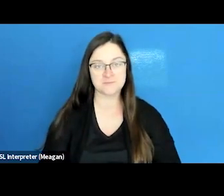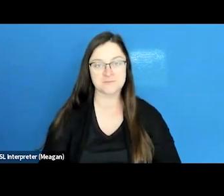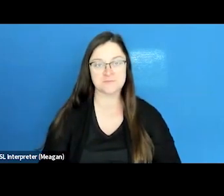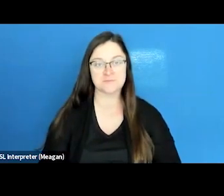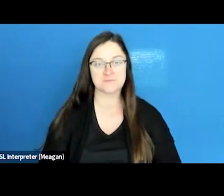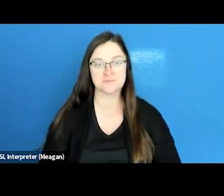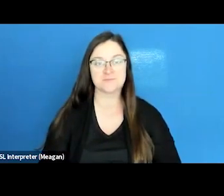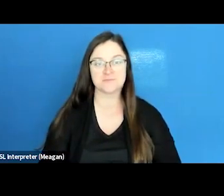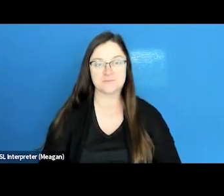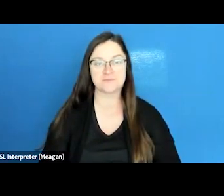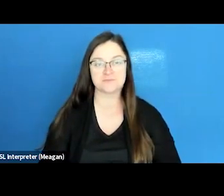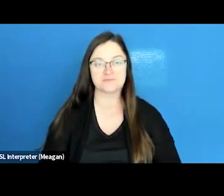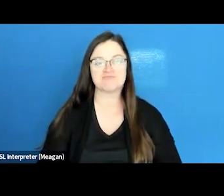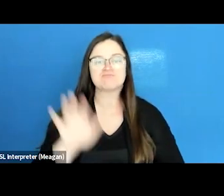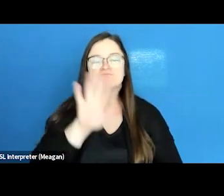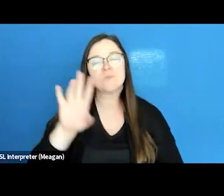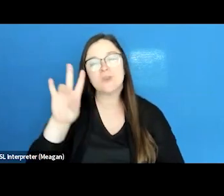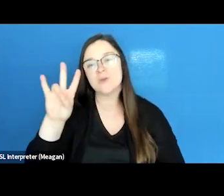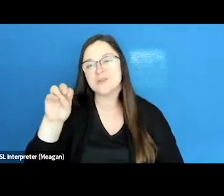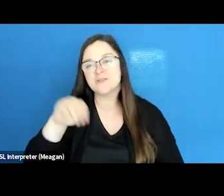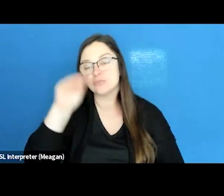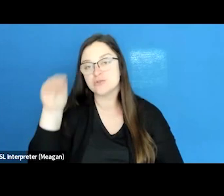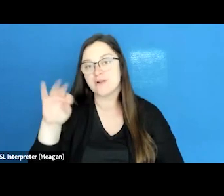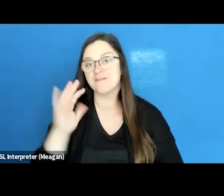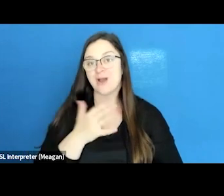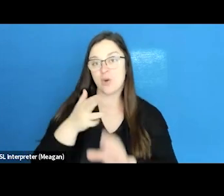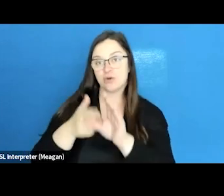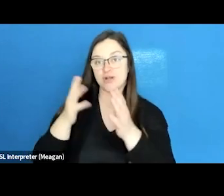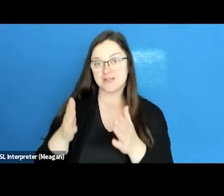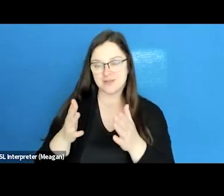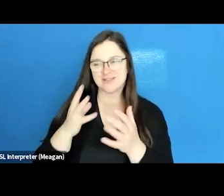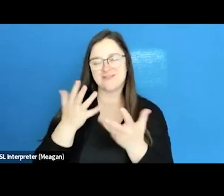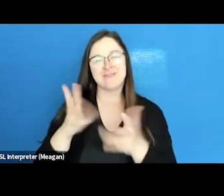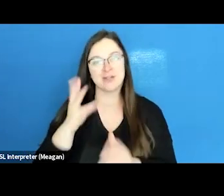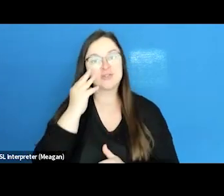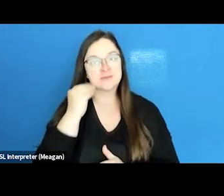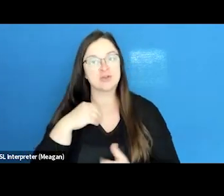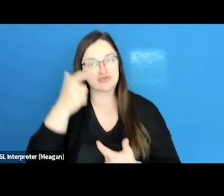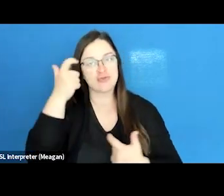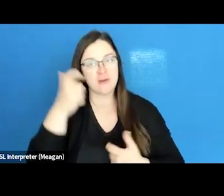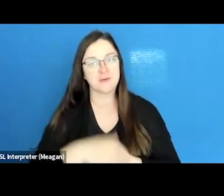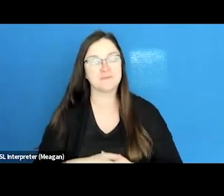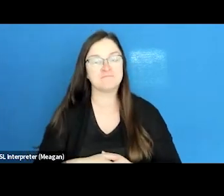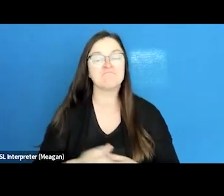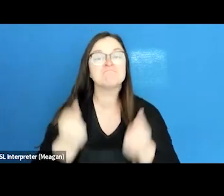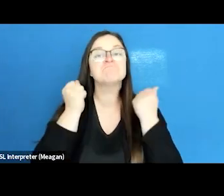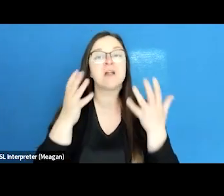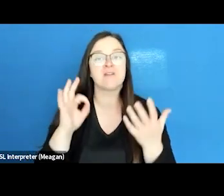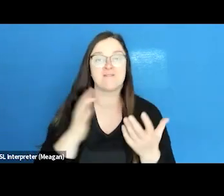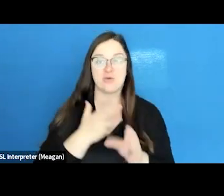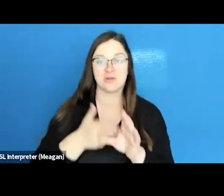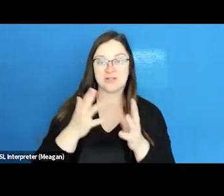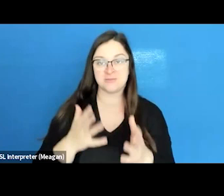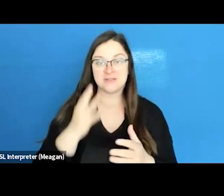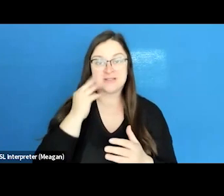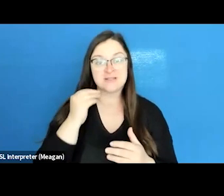So about 70% of our participants have suffered from trauma. A lot of our participants are homeless, have